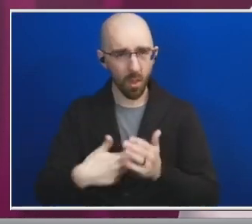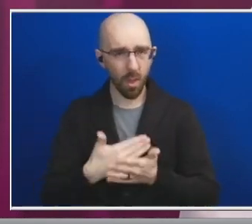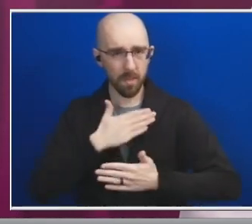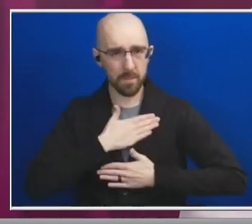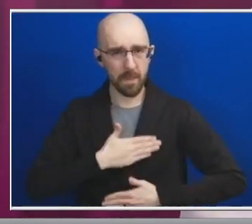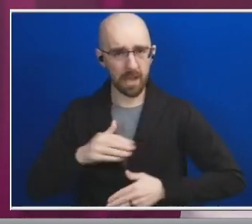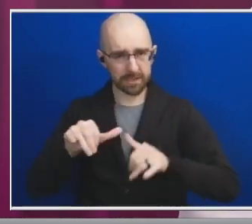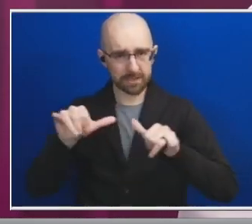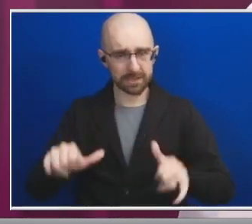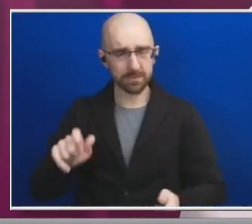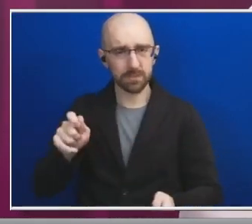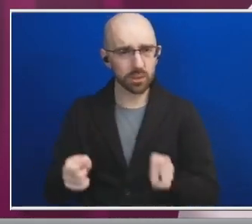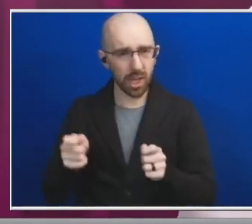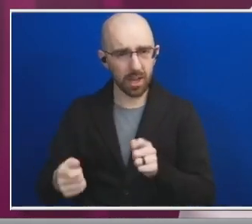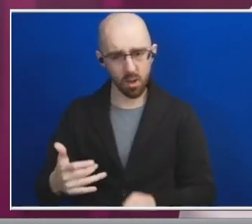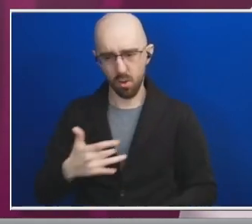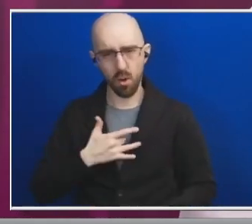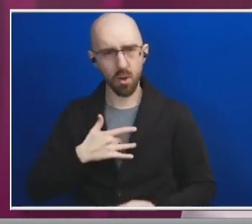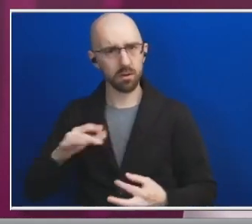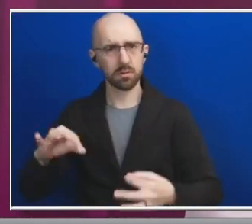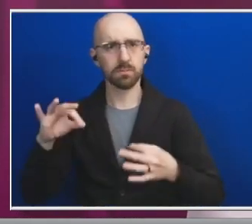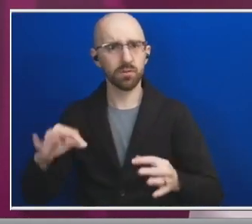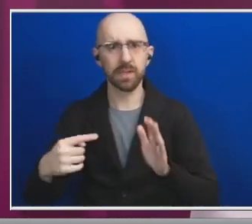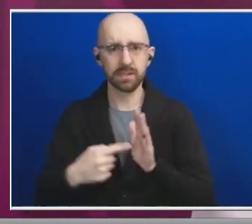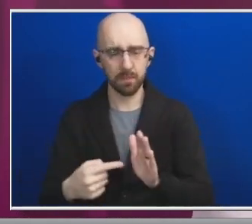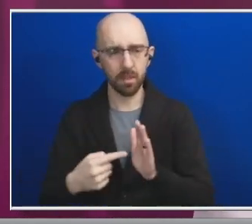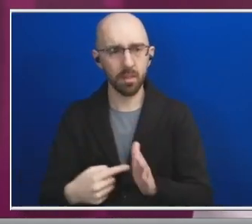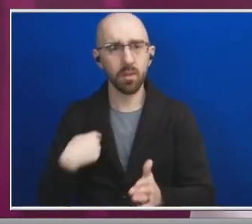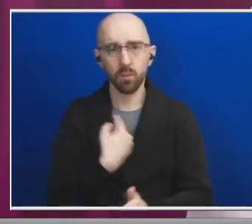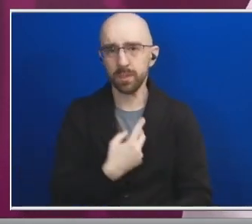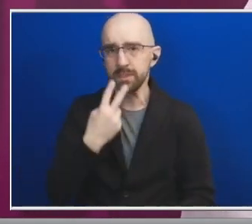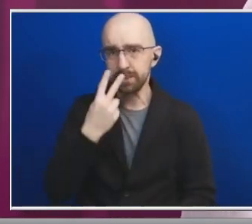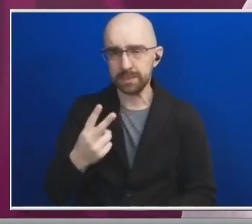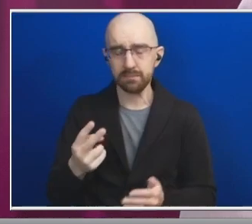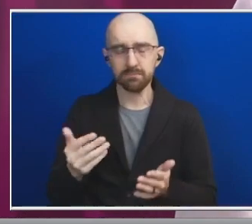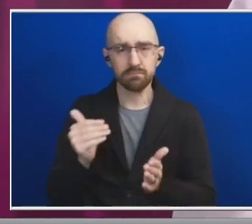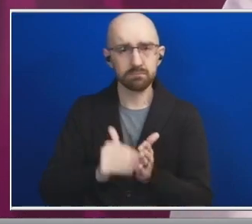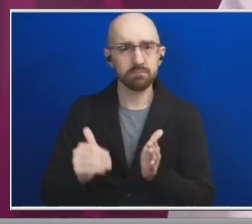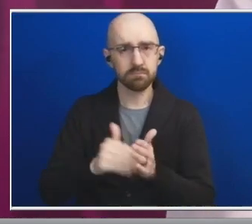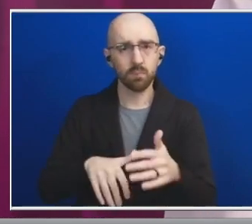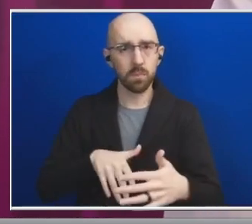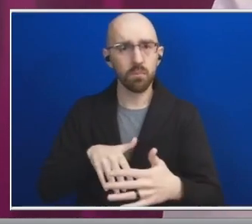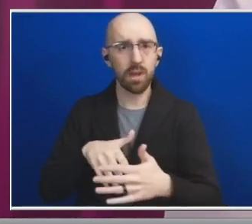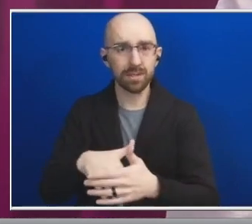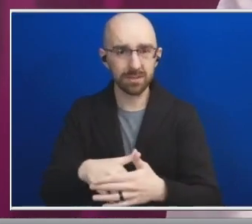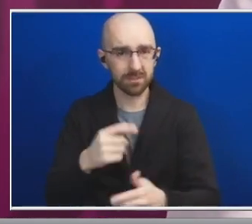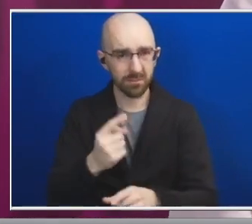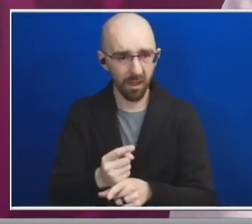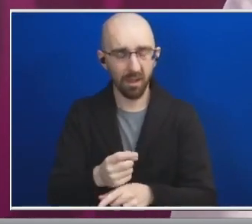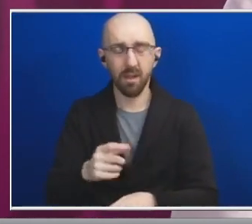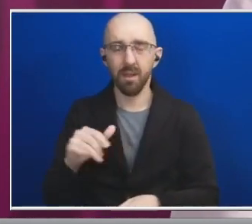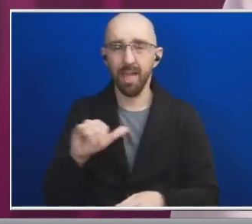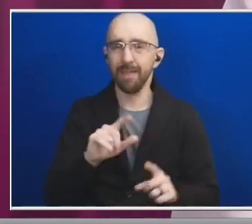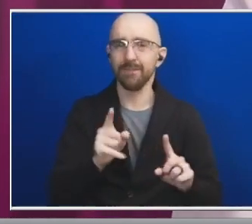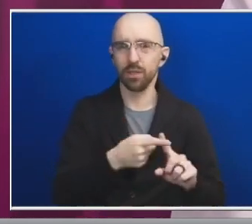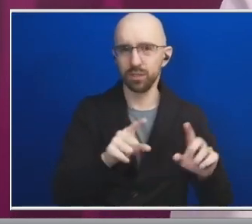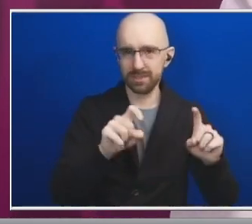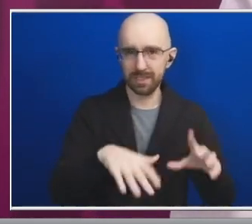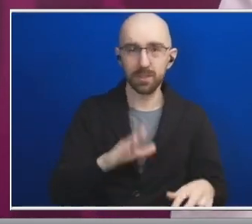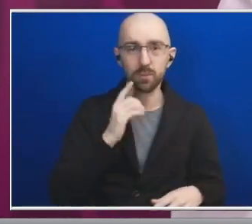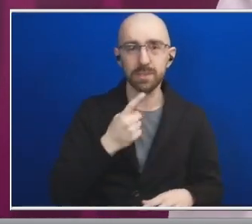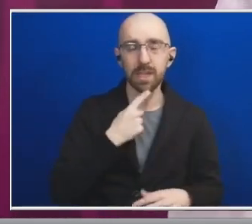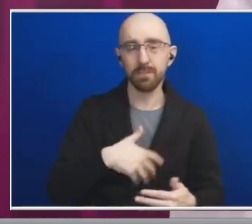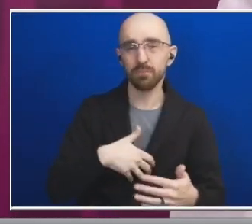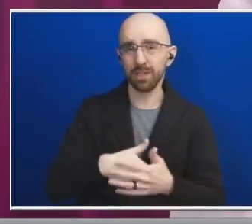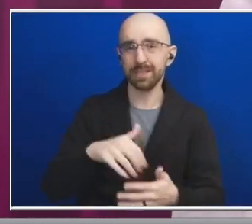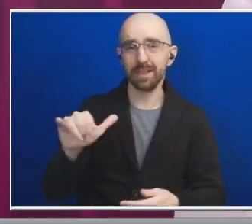is a perfect example. And we see this a lot in pregnancy, right? So it's like almost like the first test. I always say pregnancy is like the